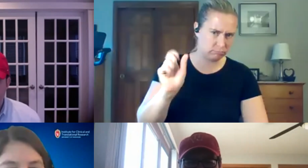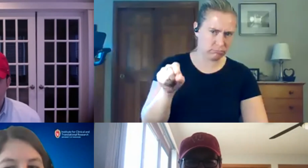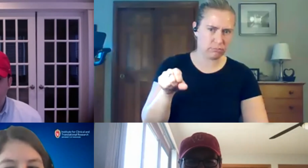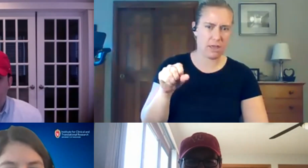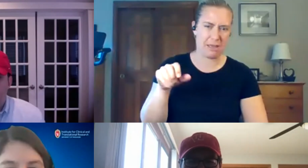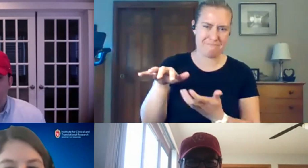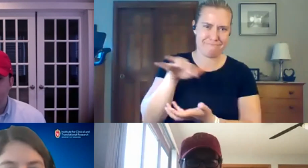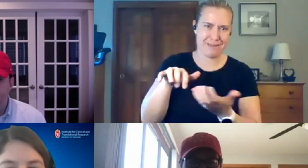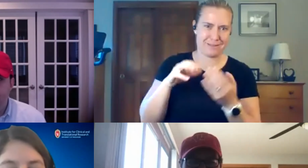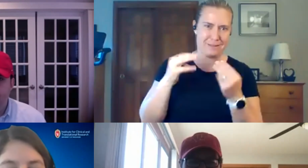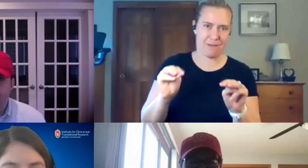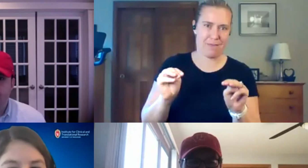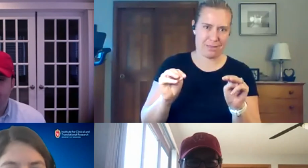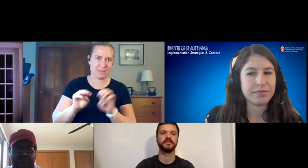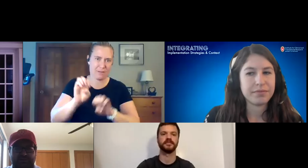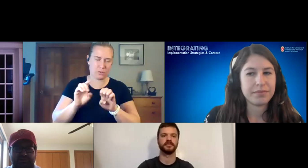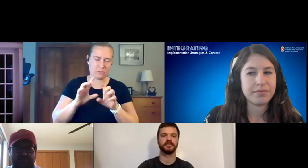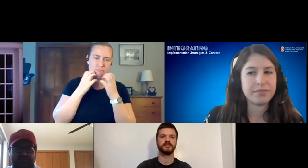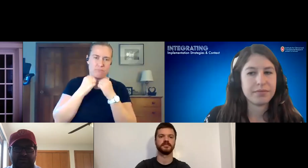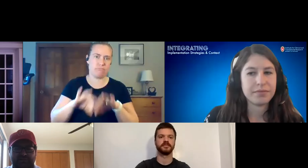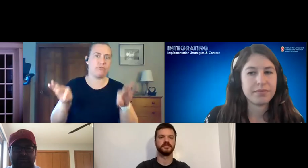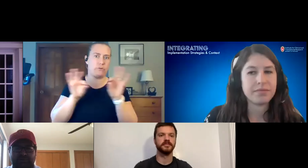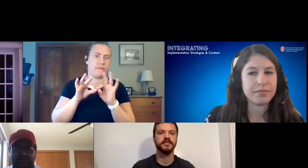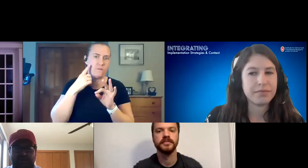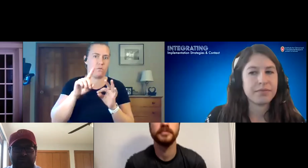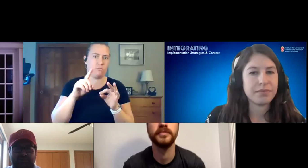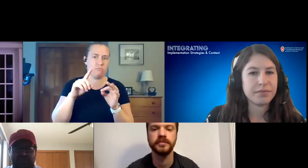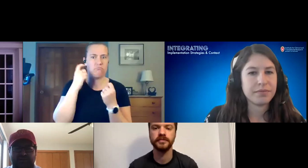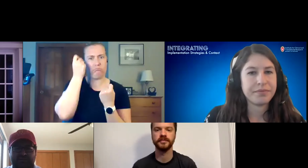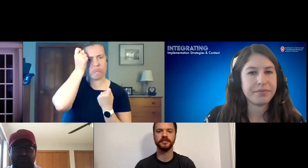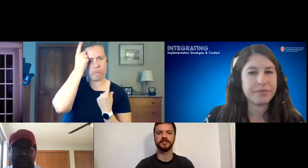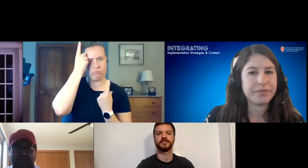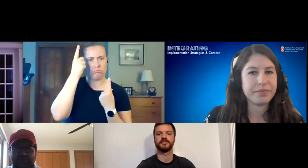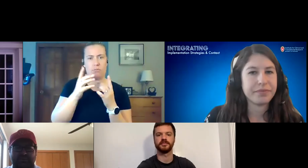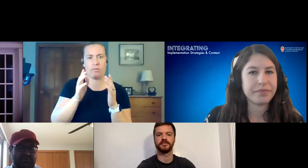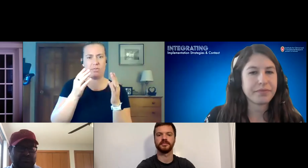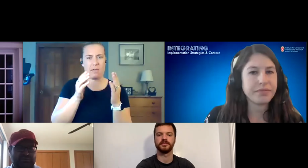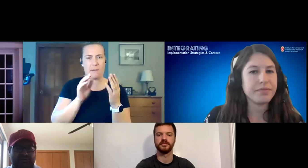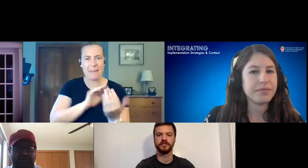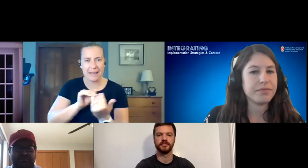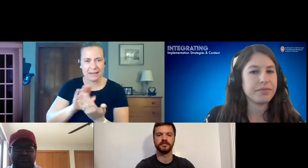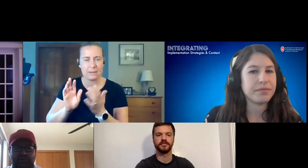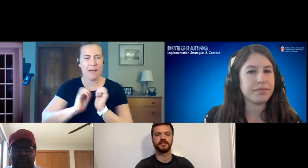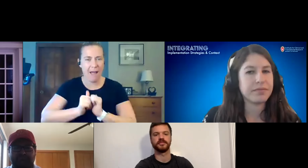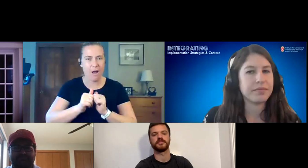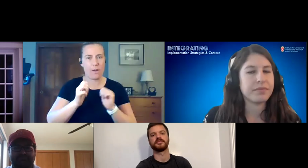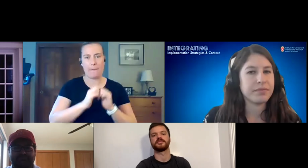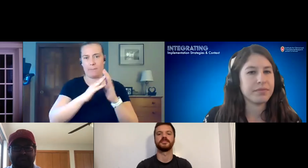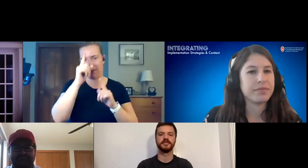methods evaluation is really essential to understanding kind of these mechanisms of how implementation strategies are